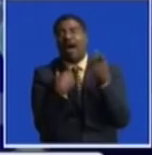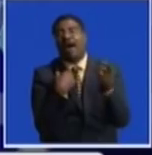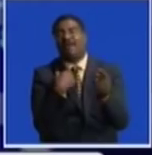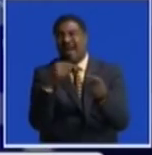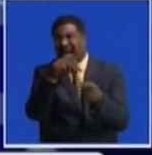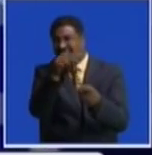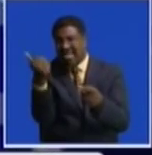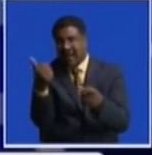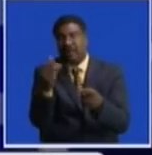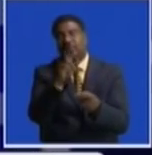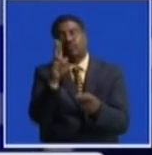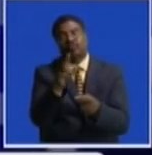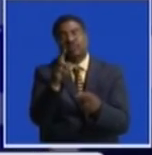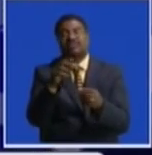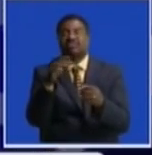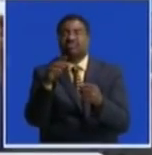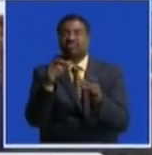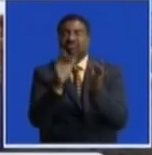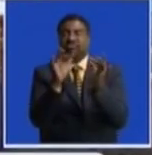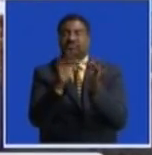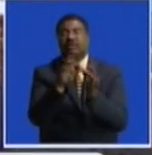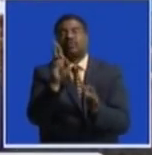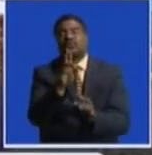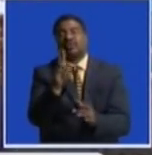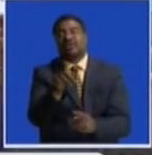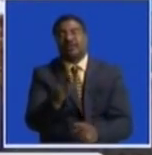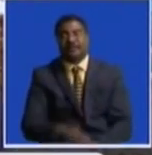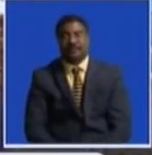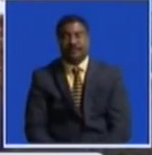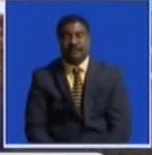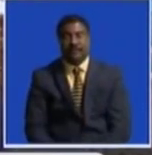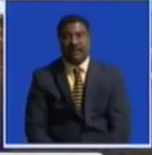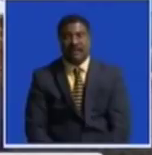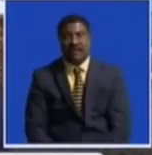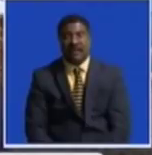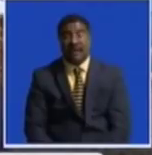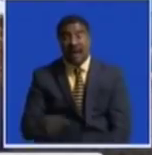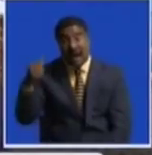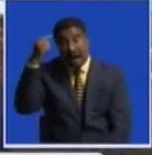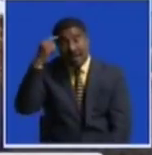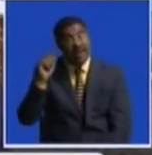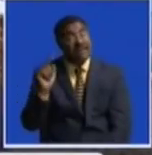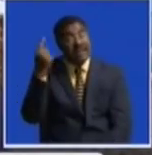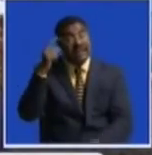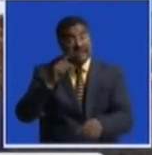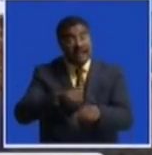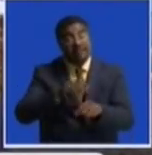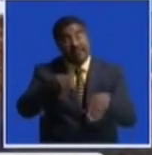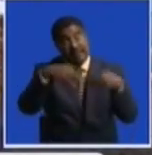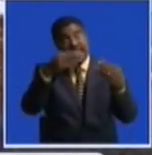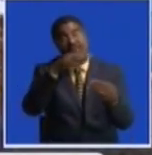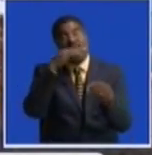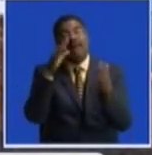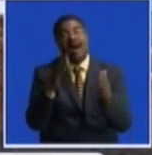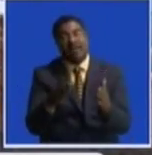the electronic voucher system. The government for the first time has started giving the farmers in